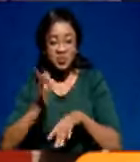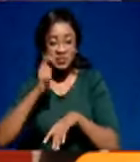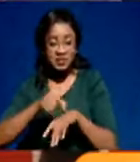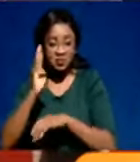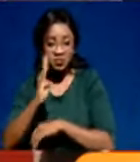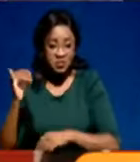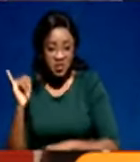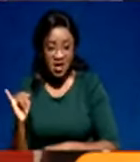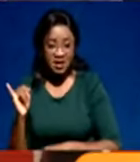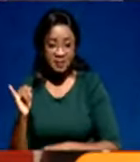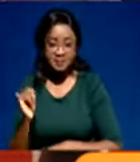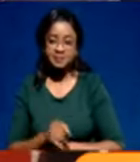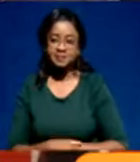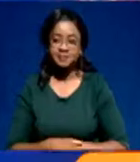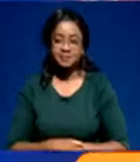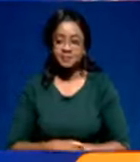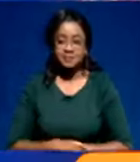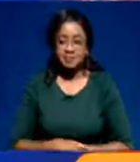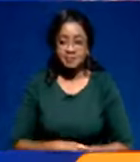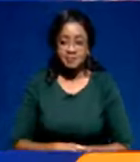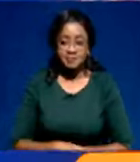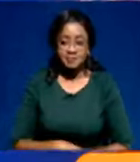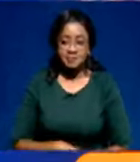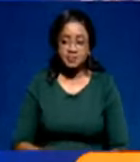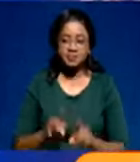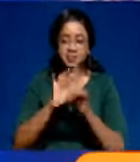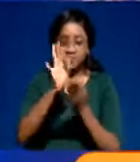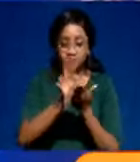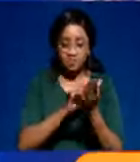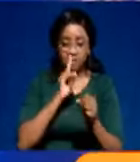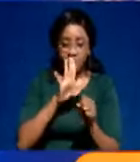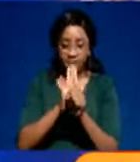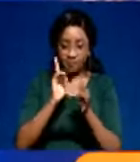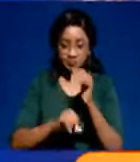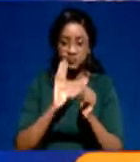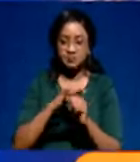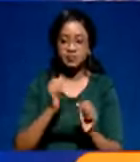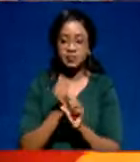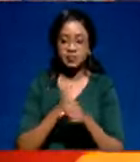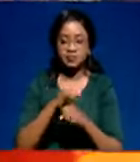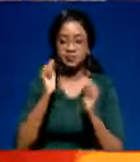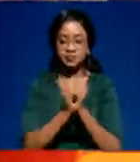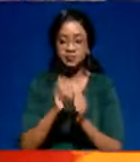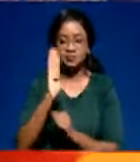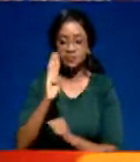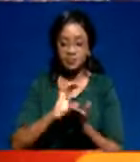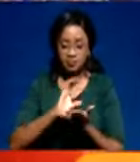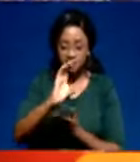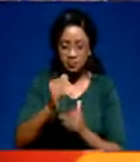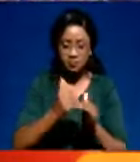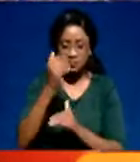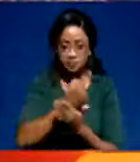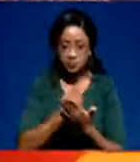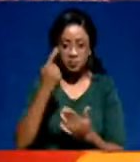also raised concerns over the CDF kitty. Treasury made a commitment to have 10 billion shillings released next week for the